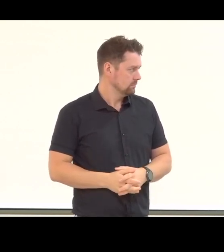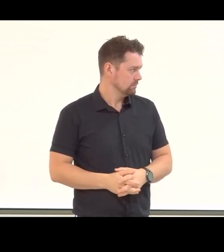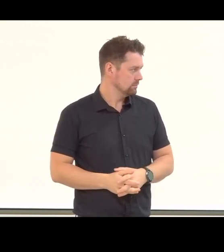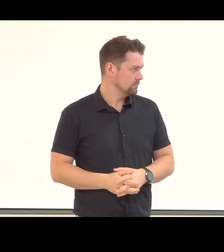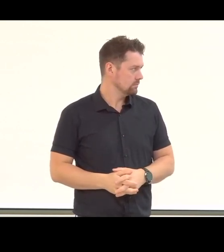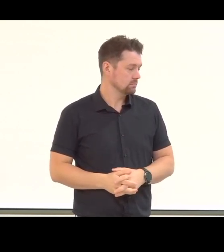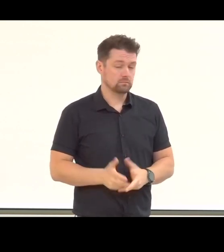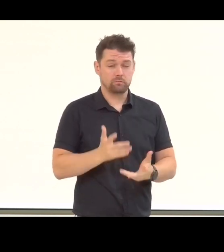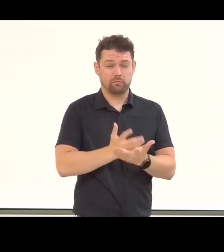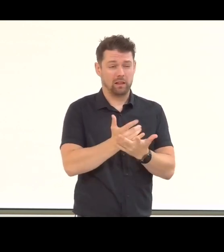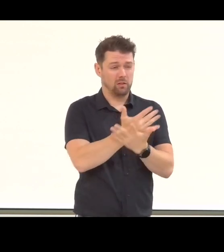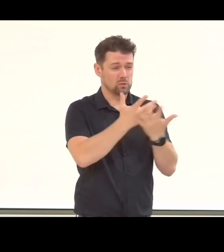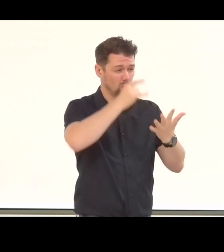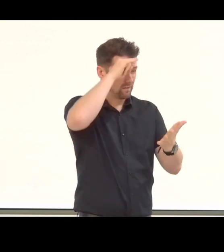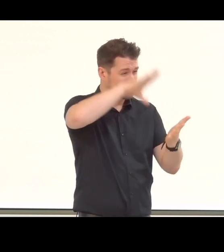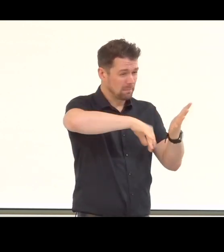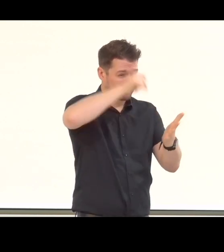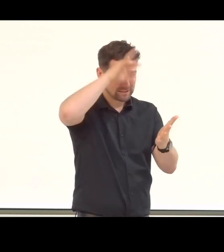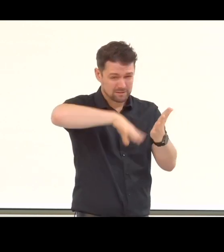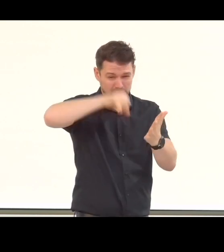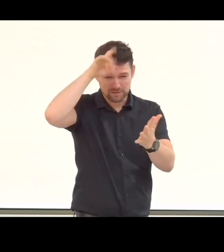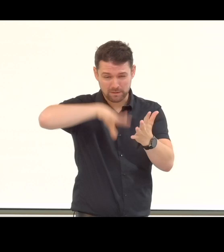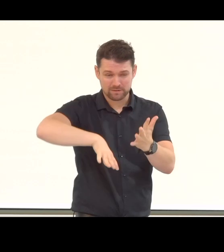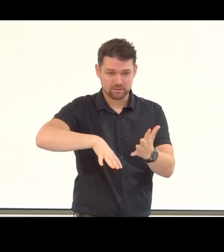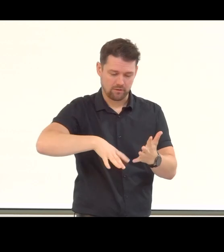much experience that's kind of proceduralized in the